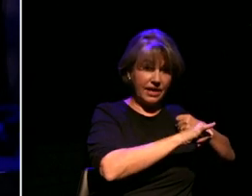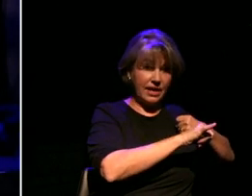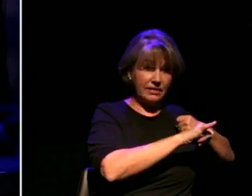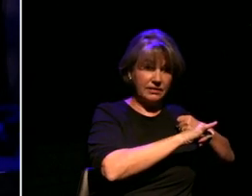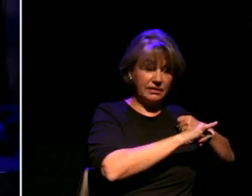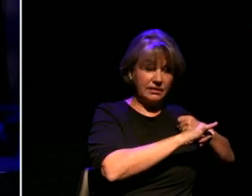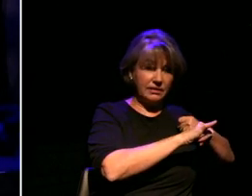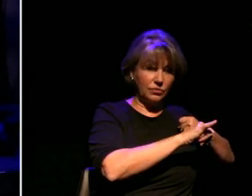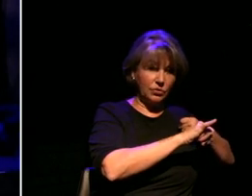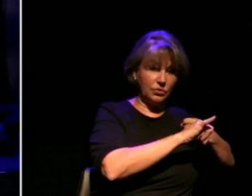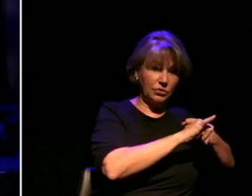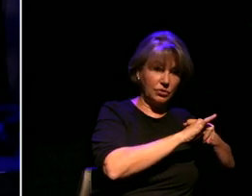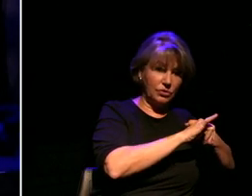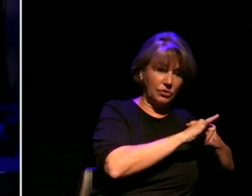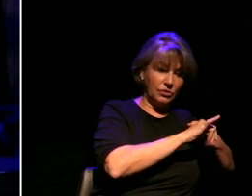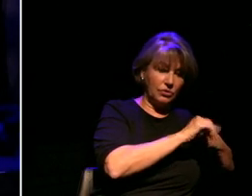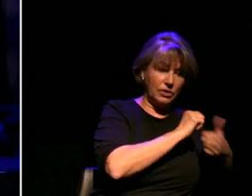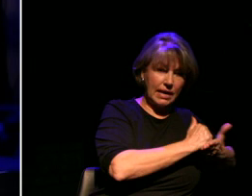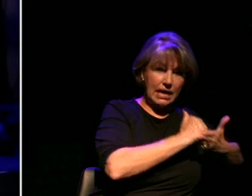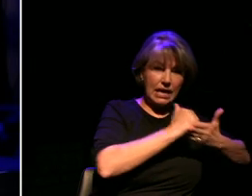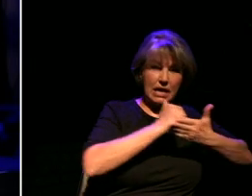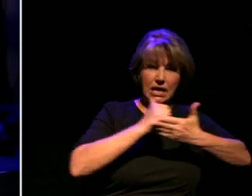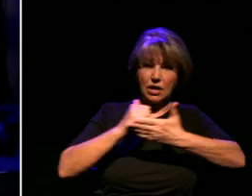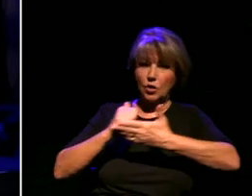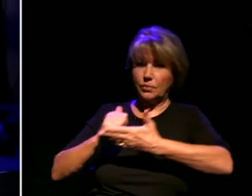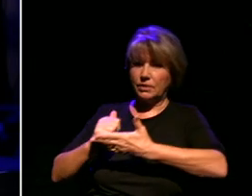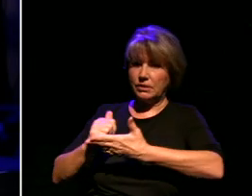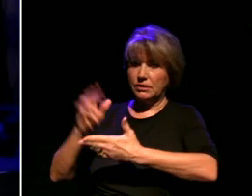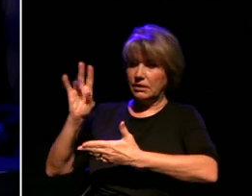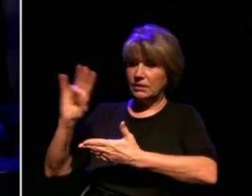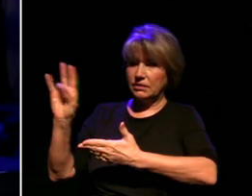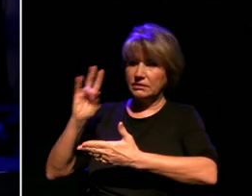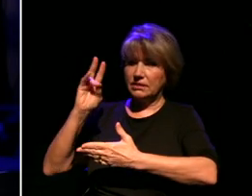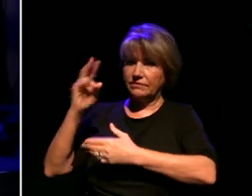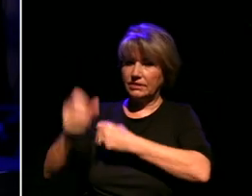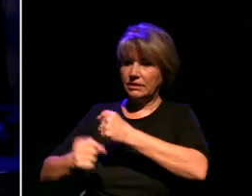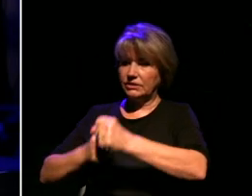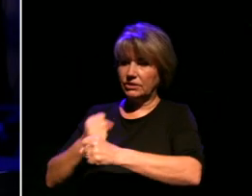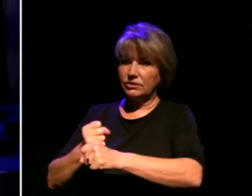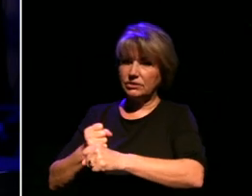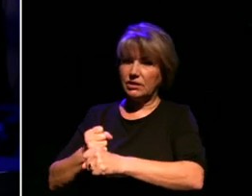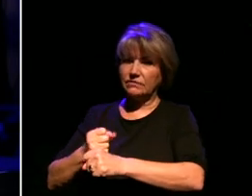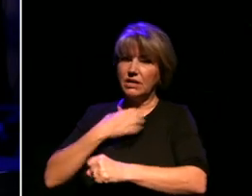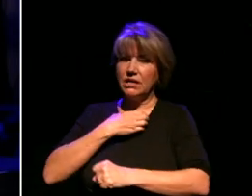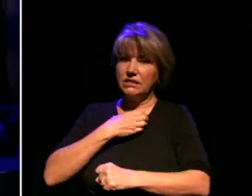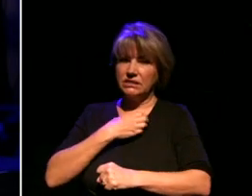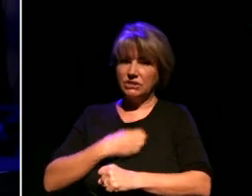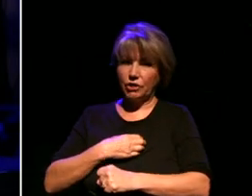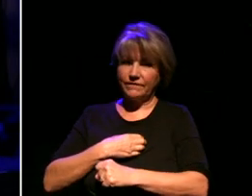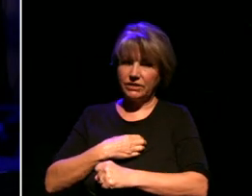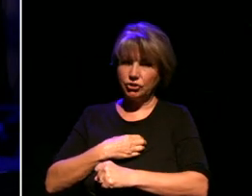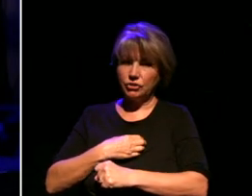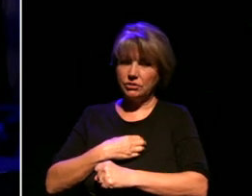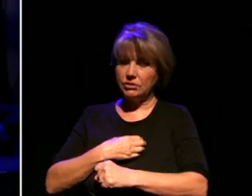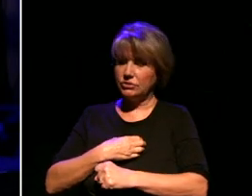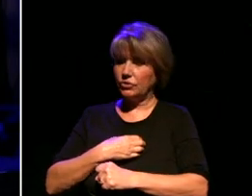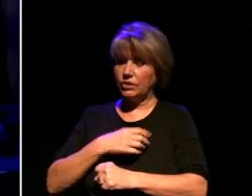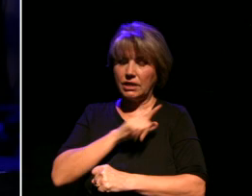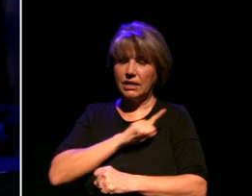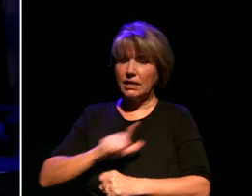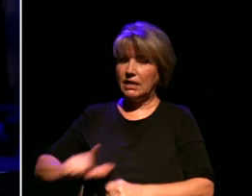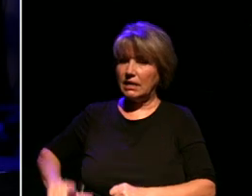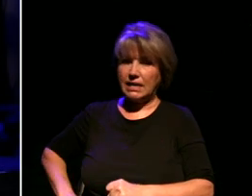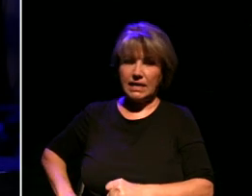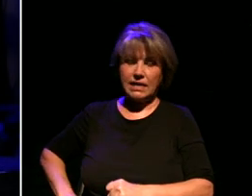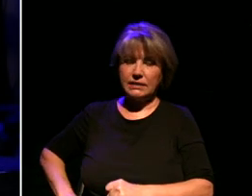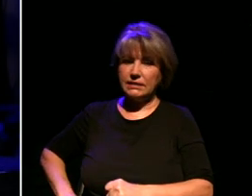be a reserve for the land against the 7 years of famine that are to occur in the land of Egypt, so that the land may not perish, though